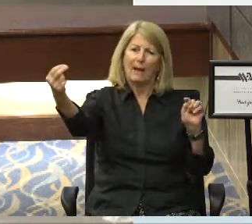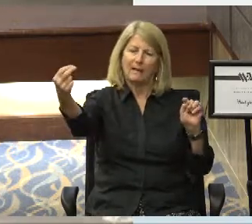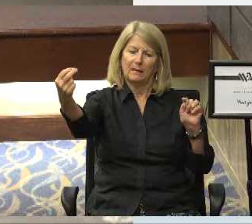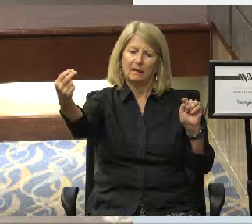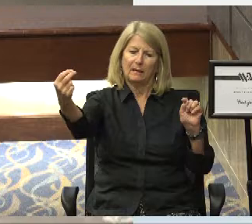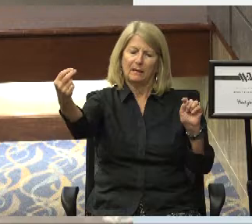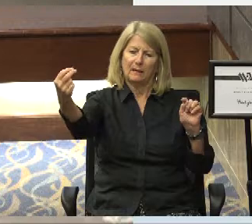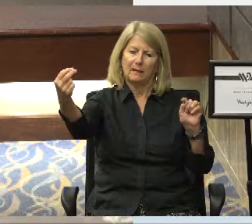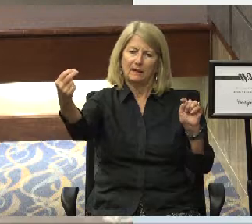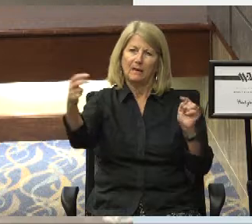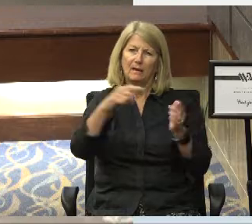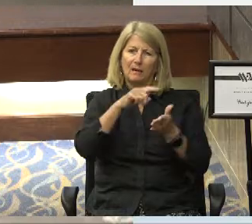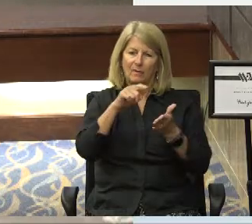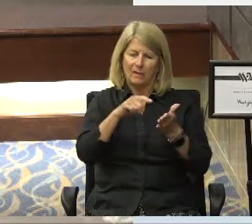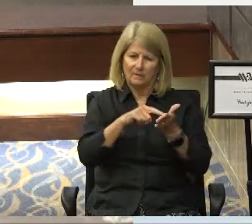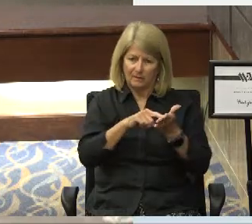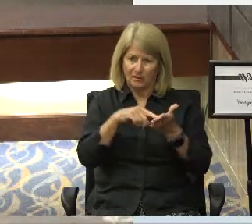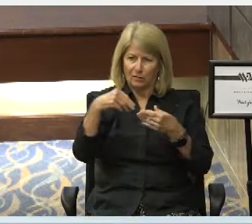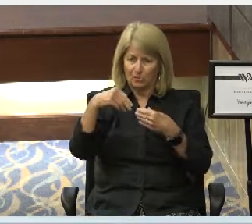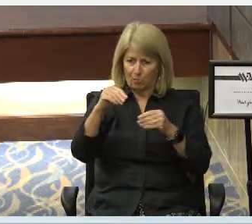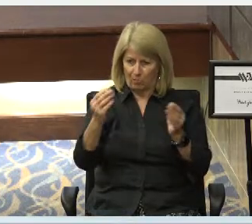it. This is the convenience store here.